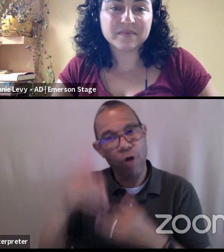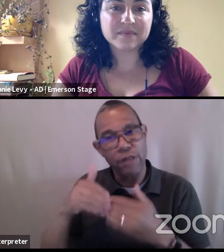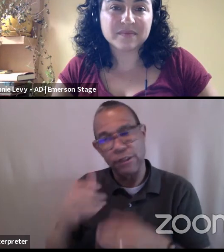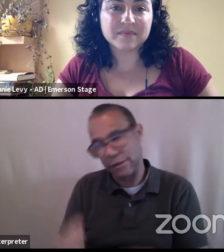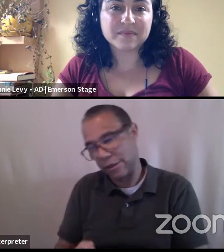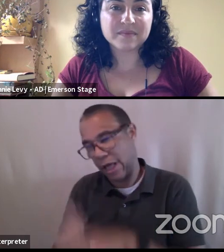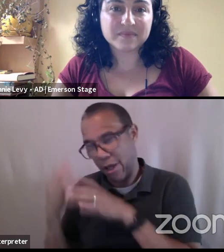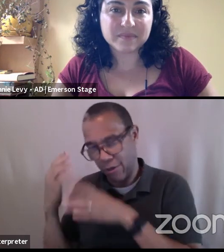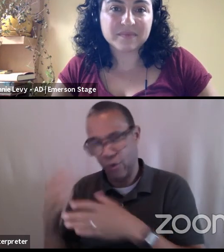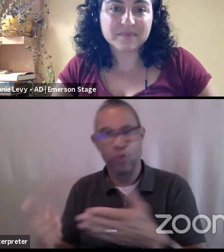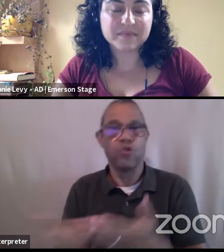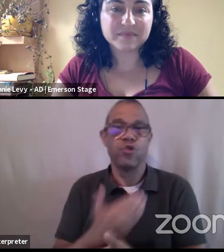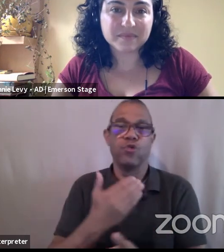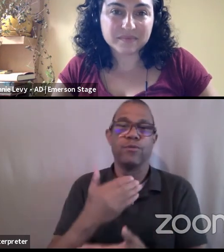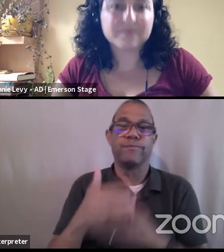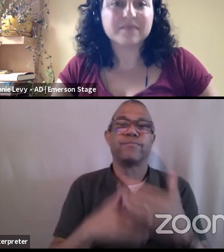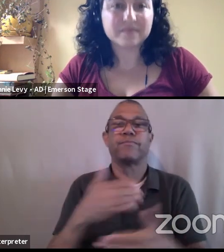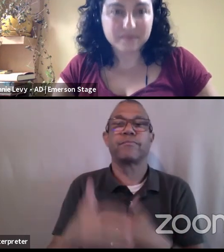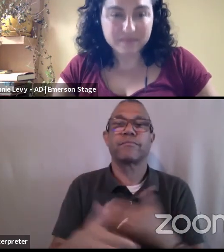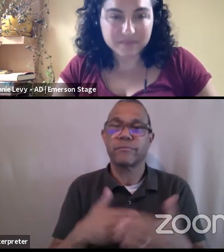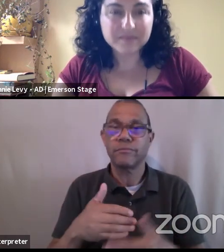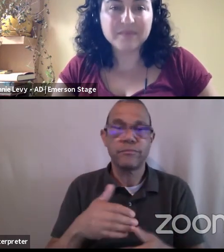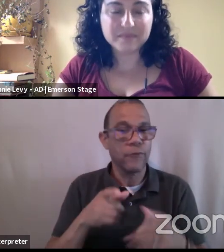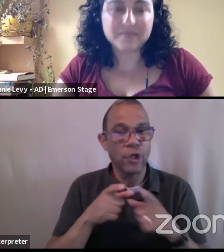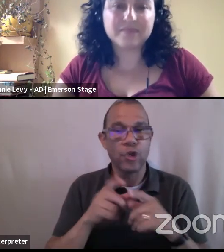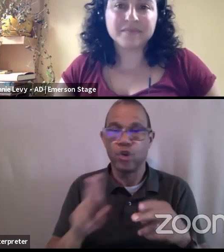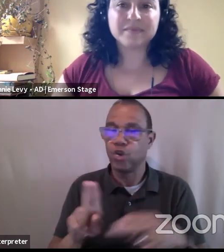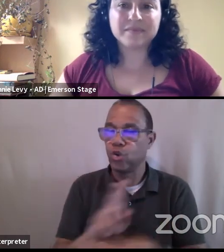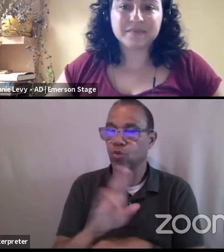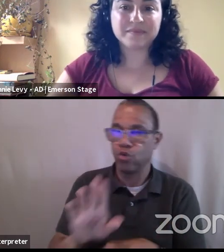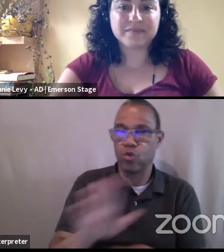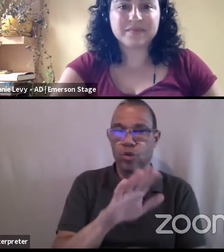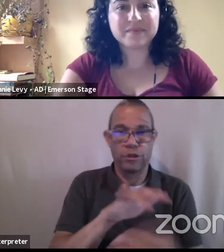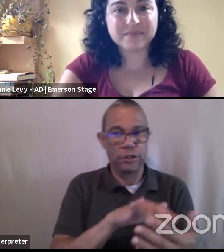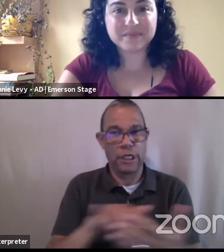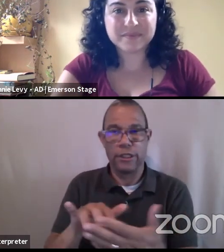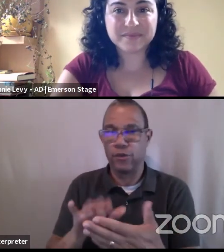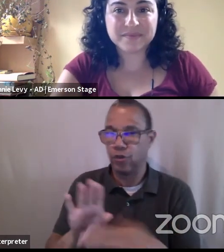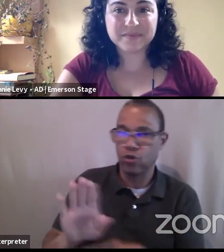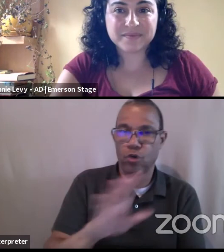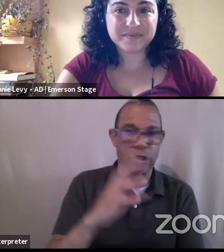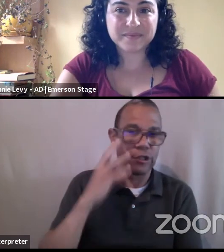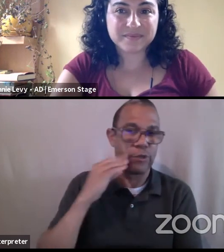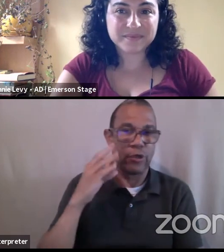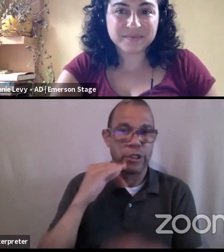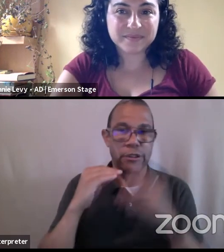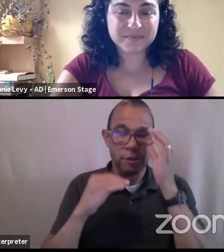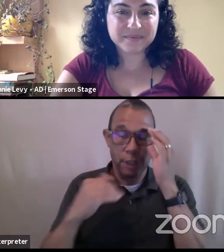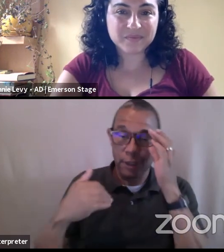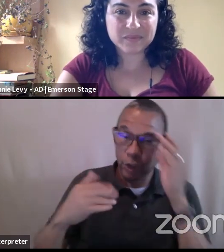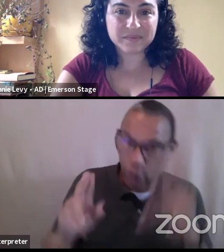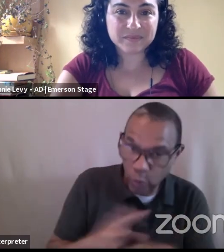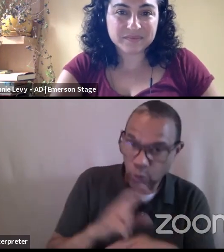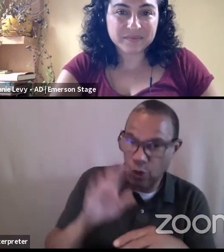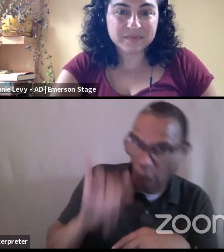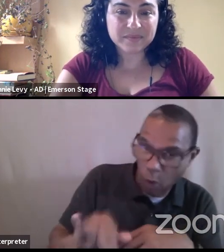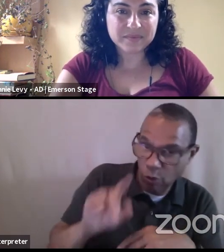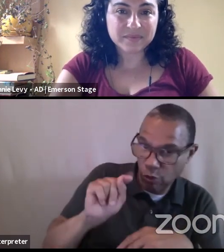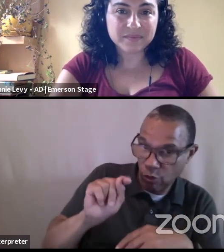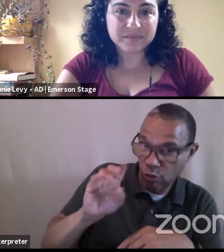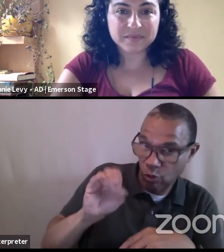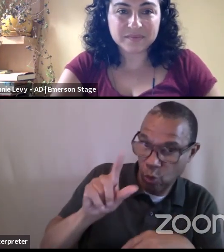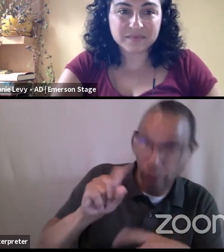been given by your uh by your studies and your experience but you kind of also have to forget it and relearn things re-approach things